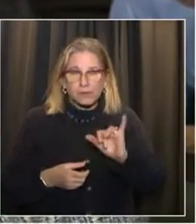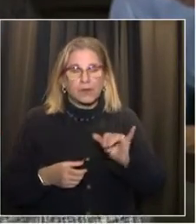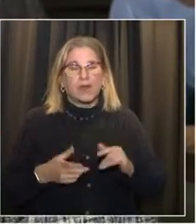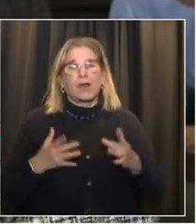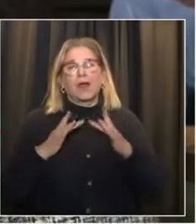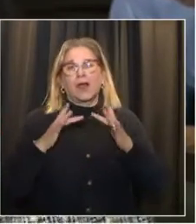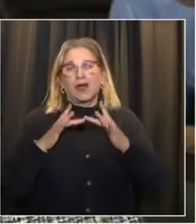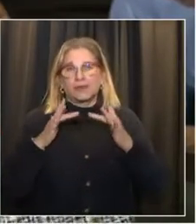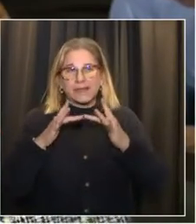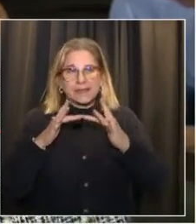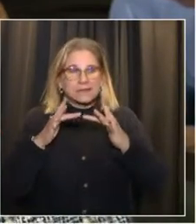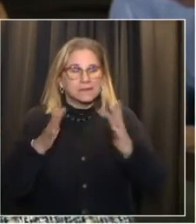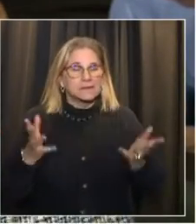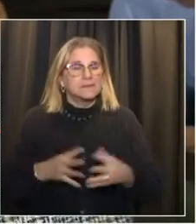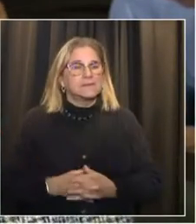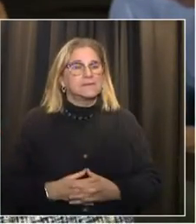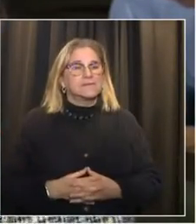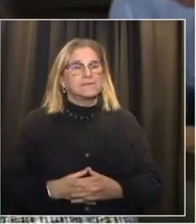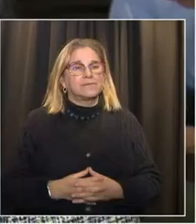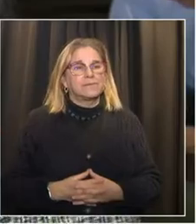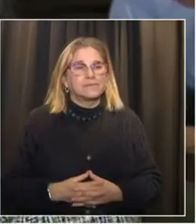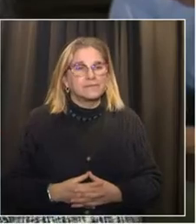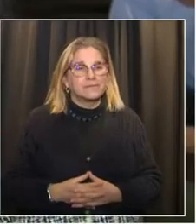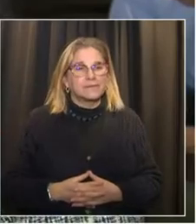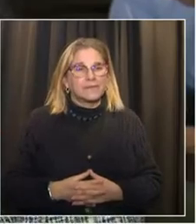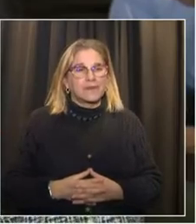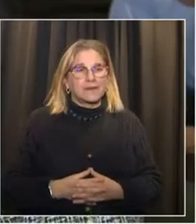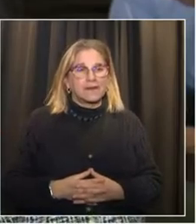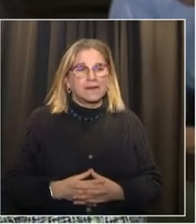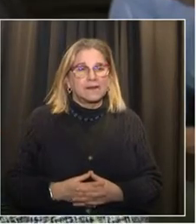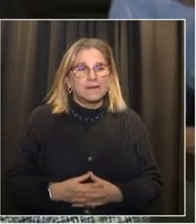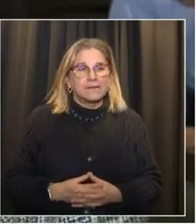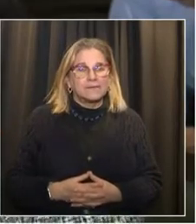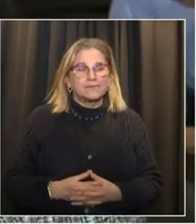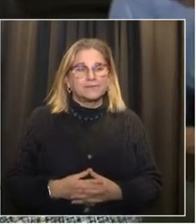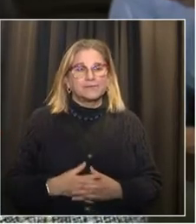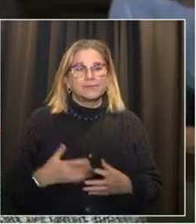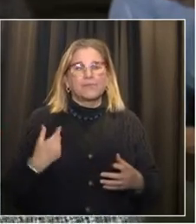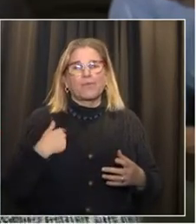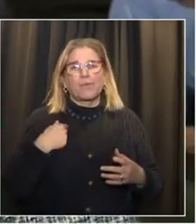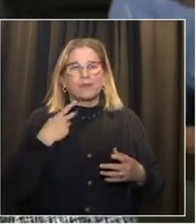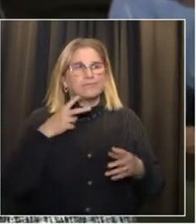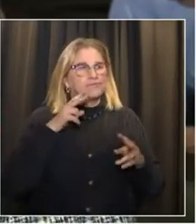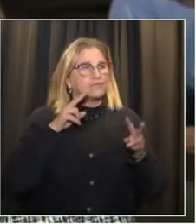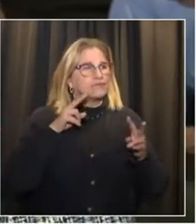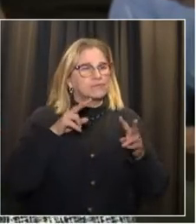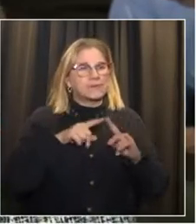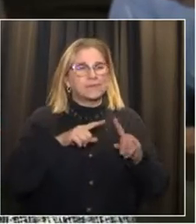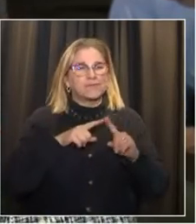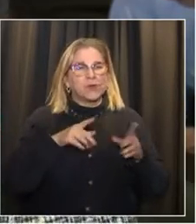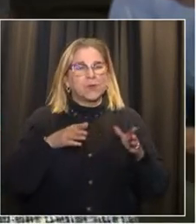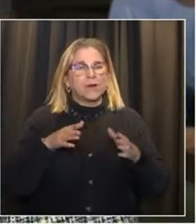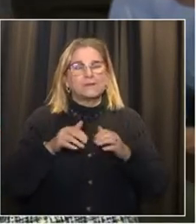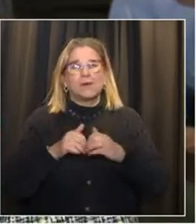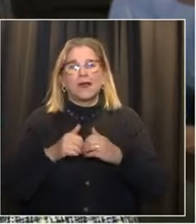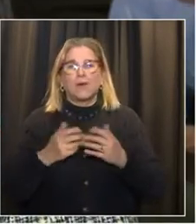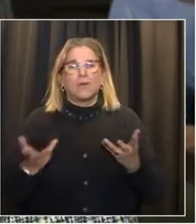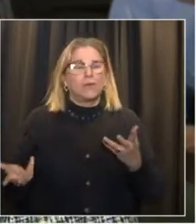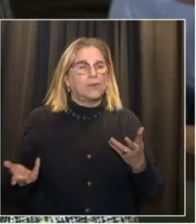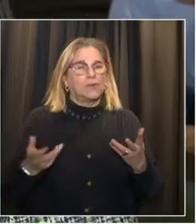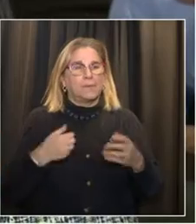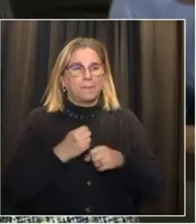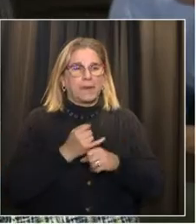we're exploring all sorts of different ways to do that in a sustained way, and you'll see more about that. And it is